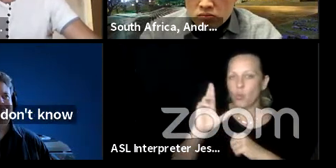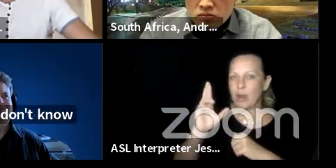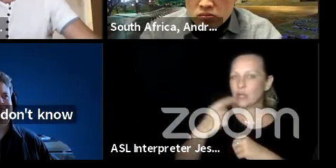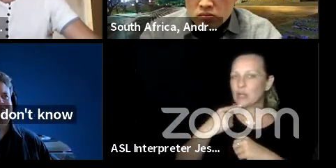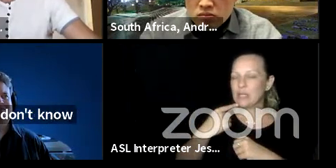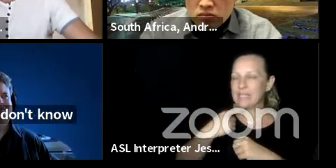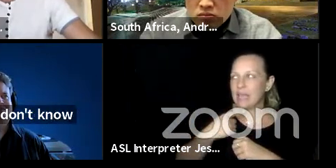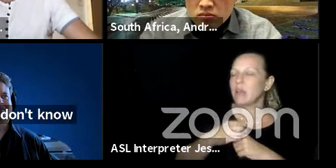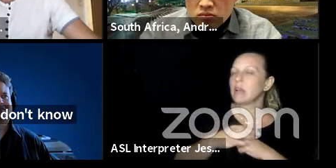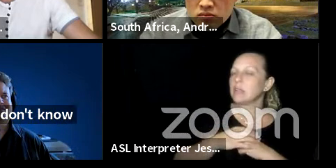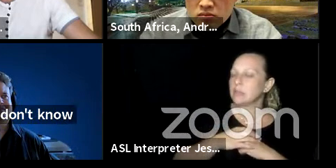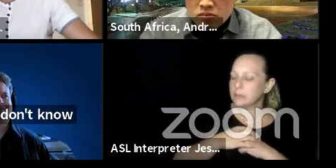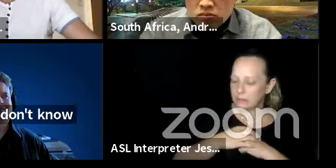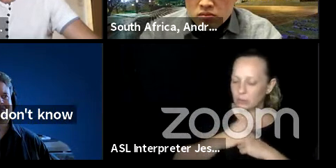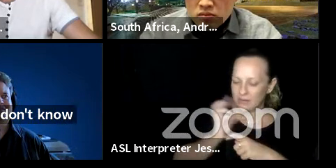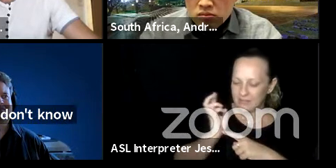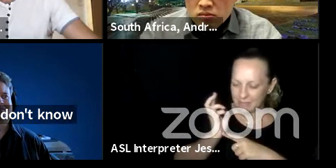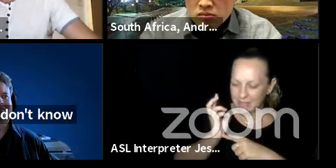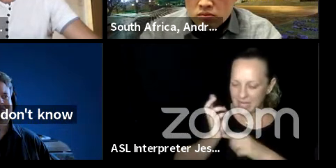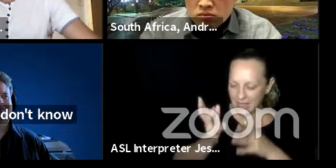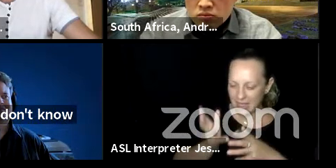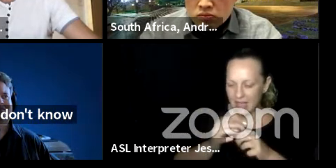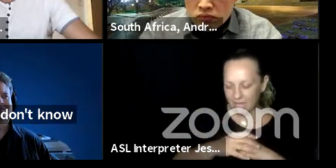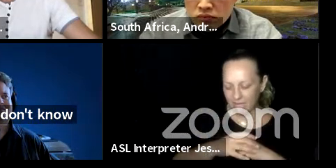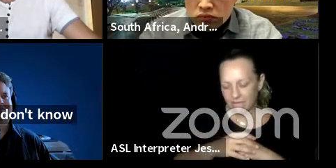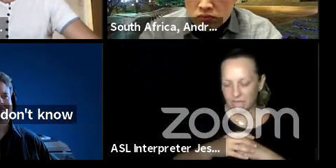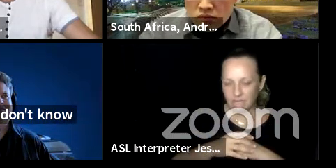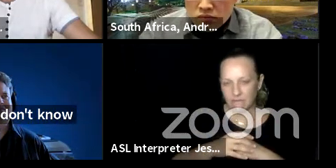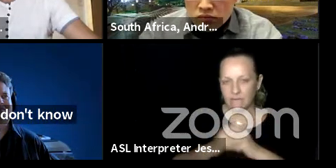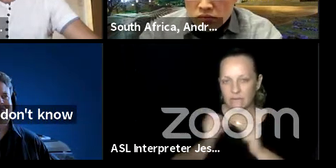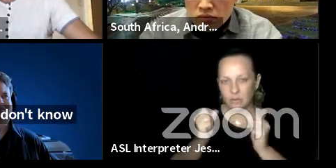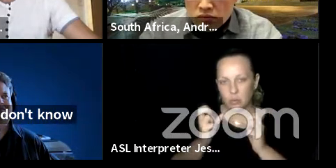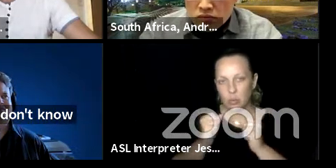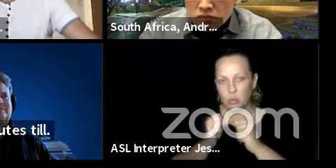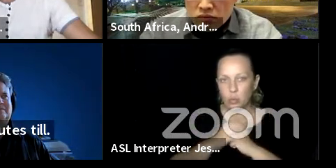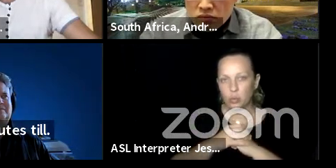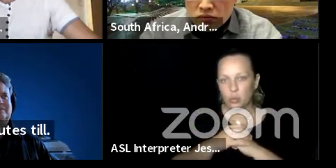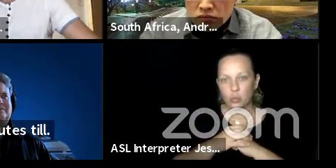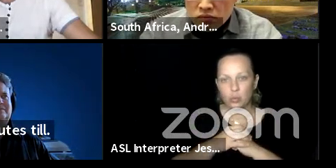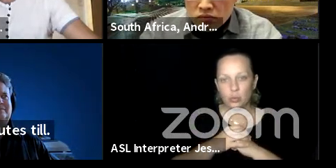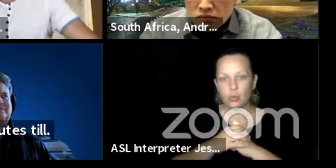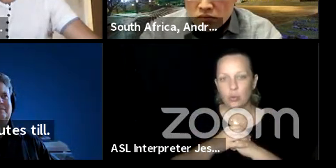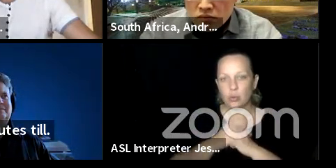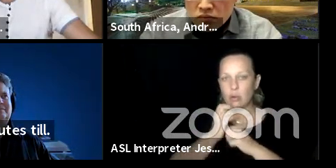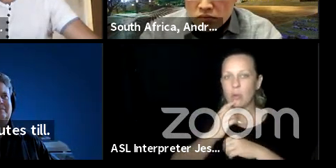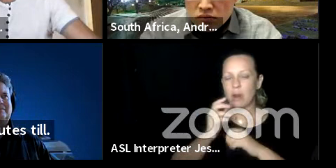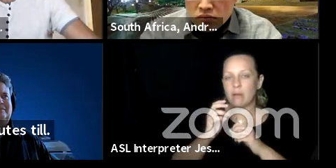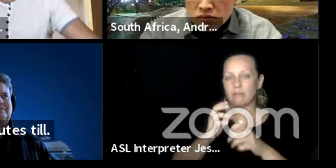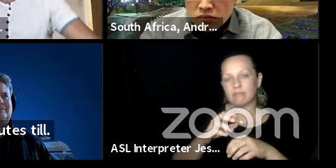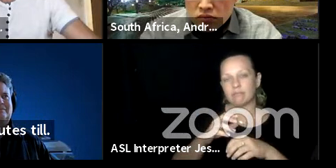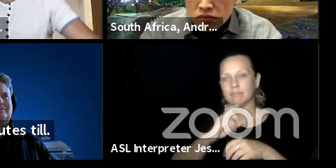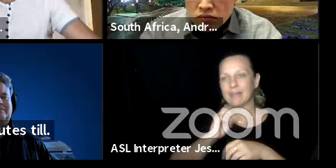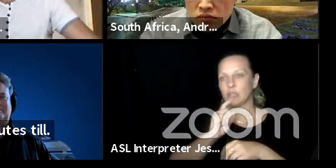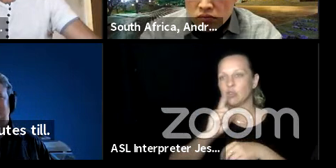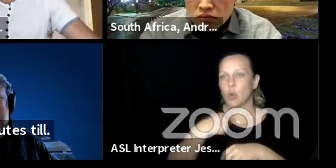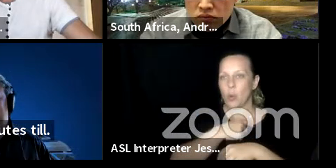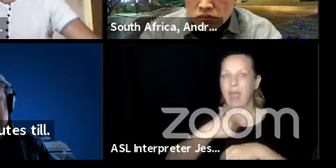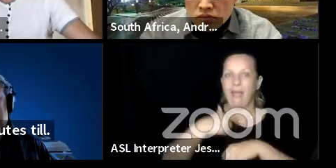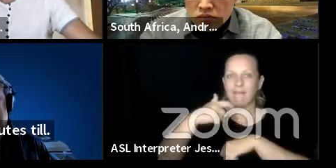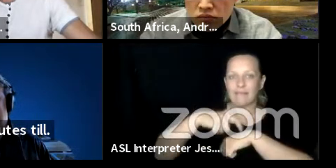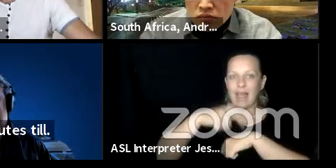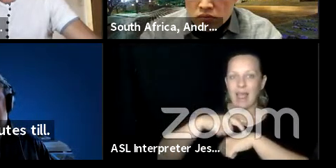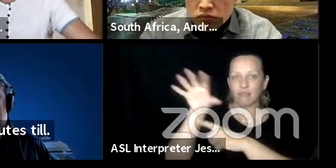almost, let's see, we're at 6 minutes till. So make sure we have time to run the video as we're letting people